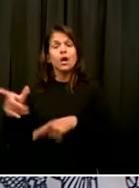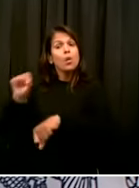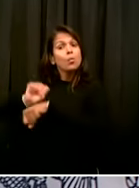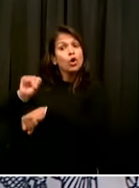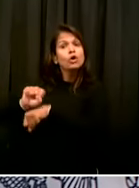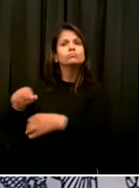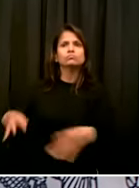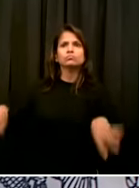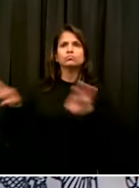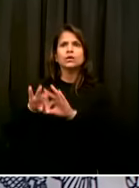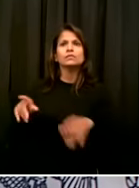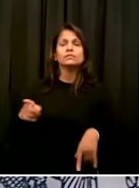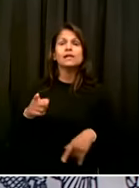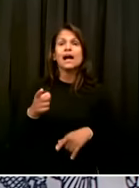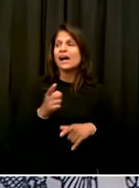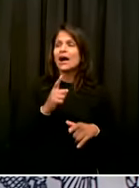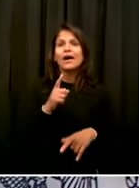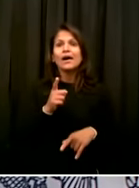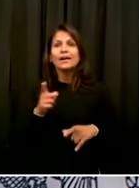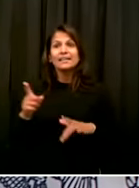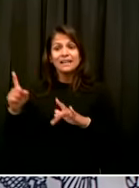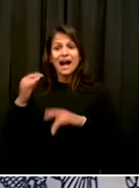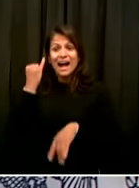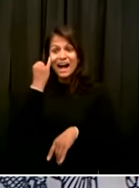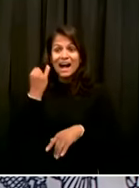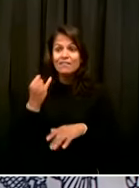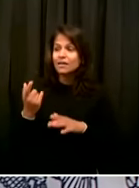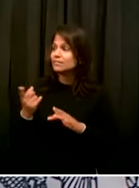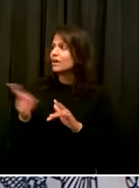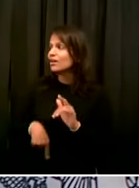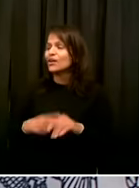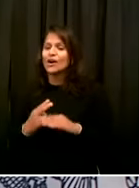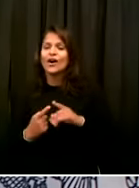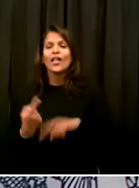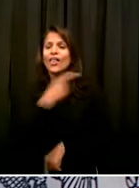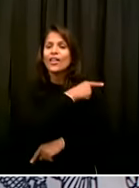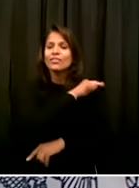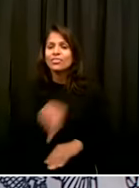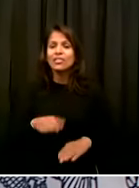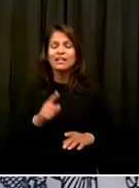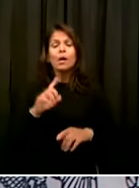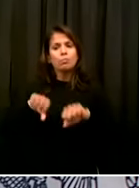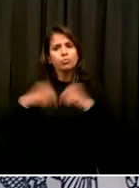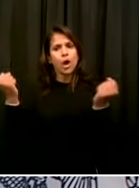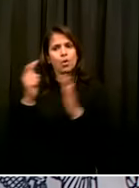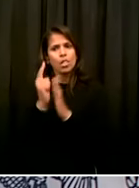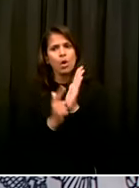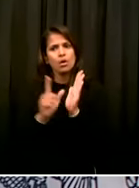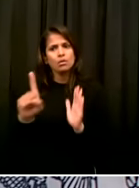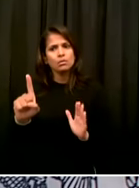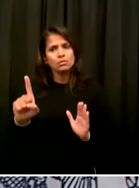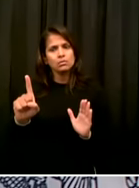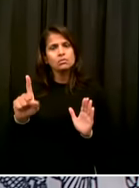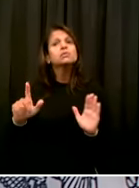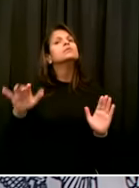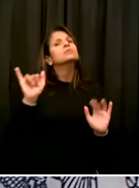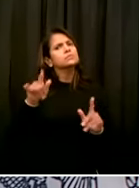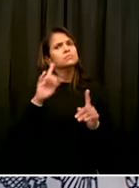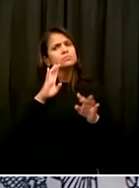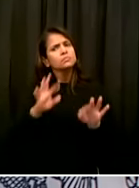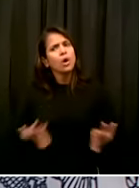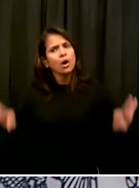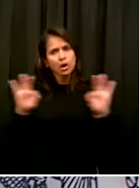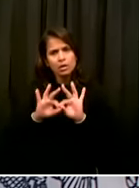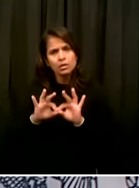clearly, it's been talked about a lot in recent days. A lot of people haven't gotten the message. A lot of people don't necessarily take it as seriously as they need to. So we're